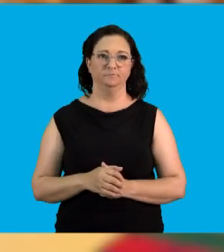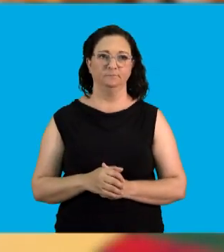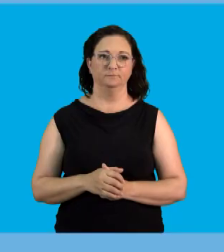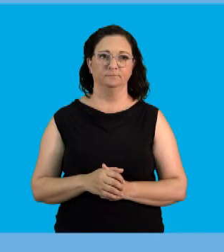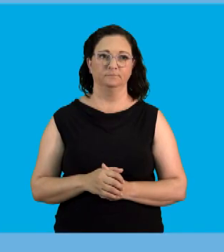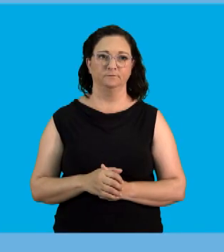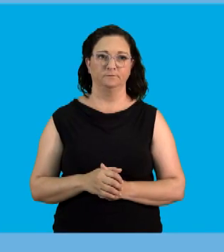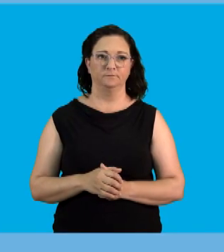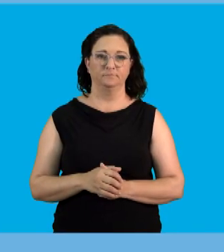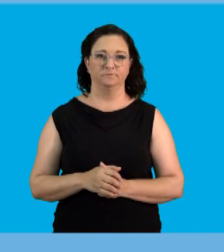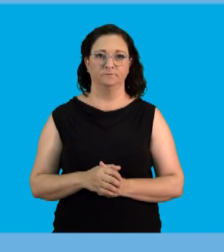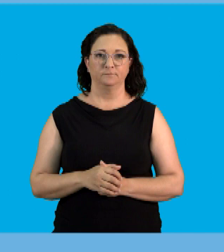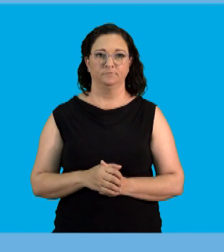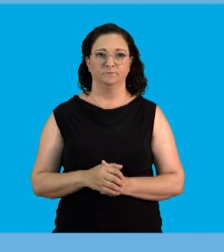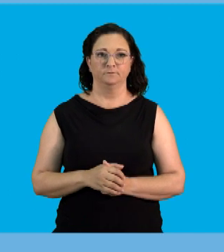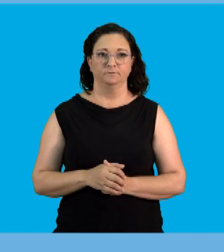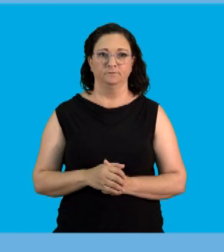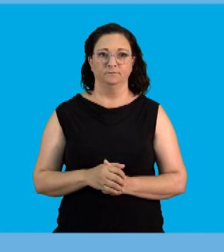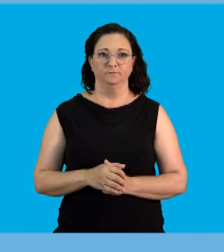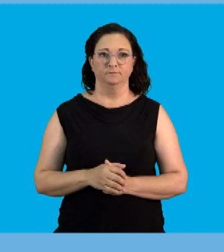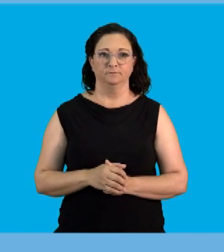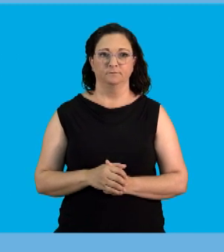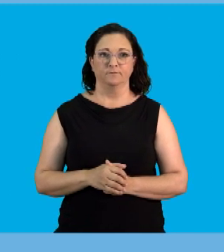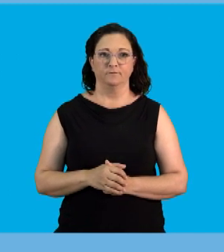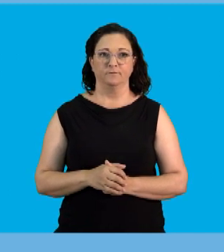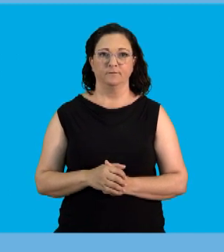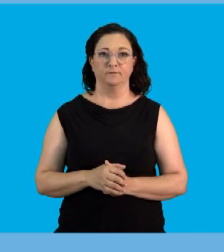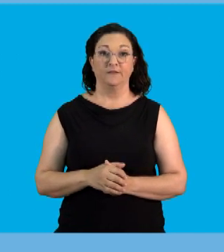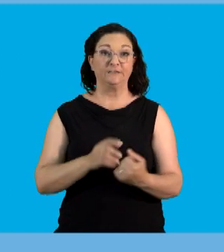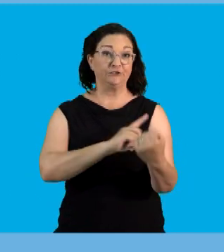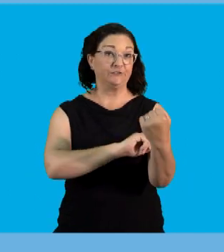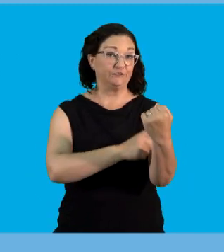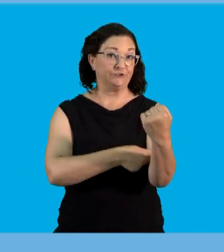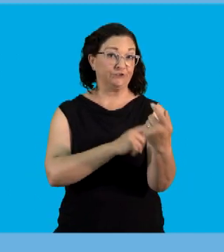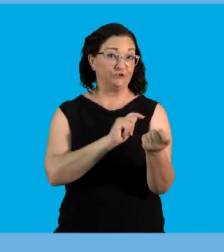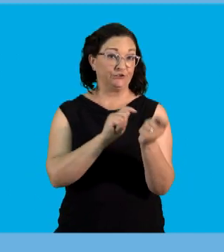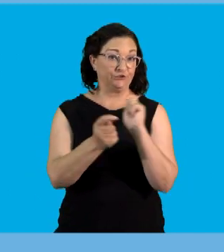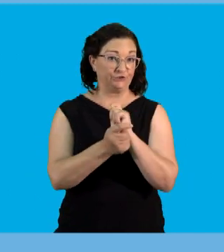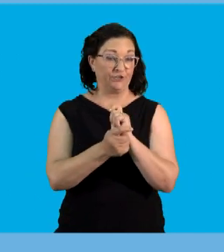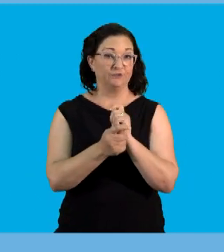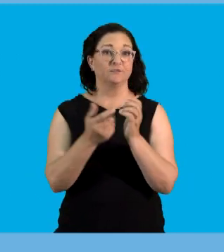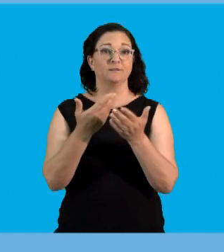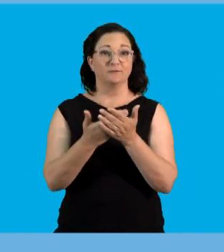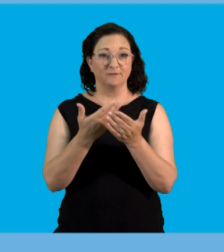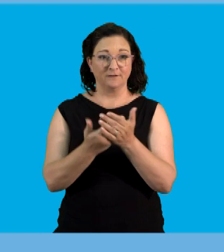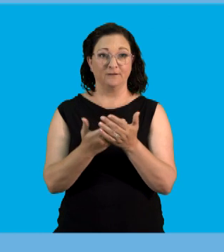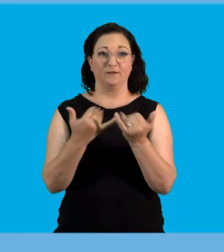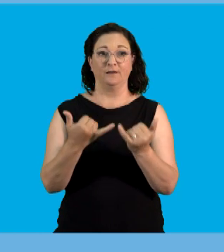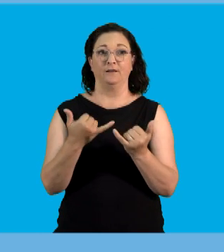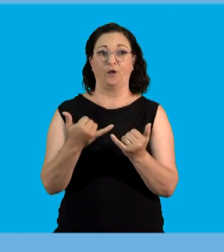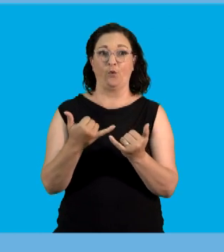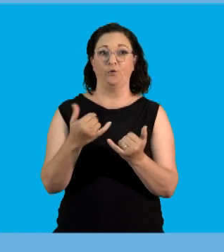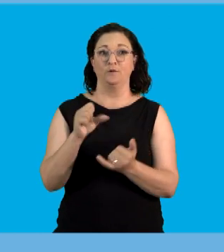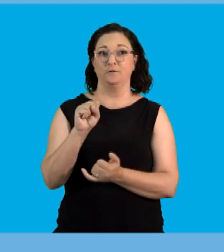So, a state change may occur when the energy of particles is changed. So if we are looking at